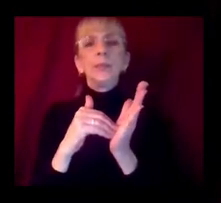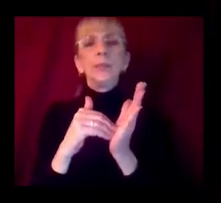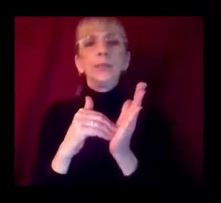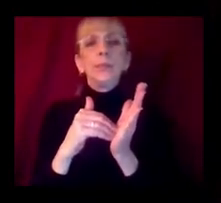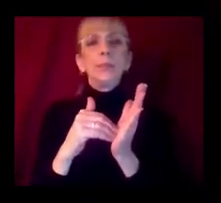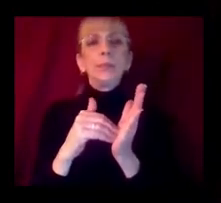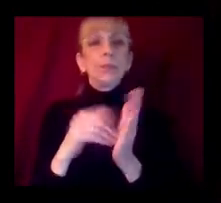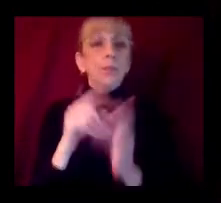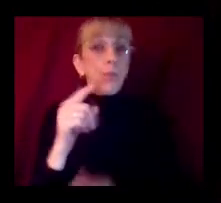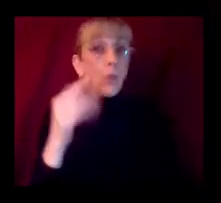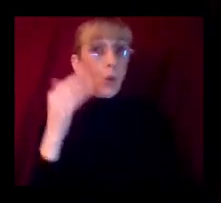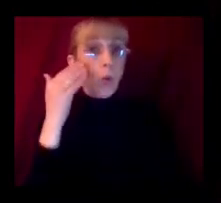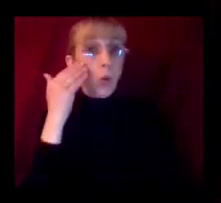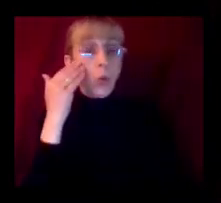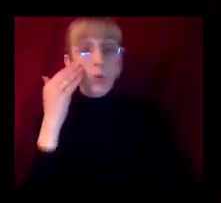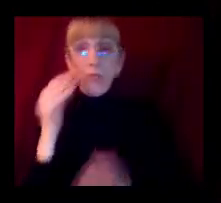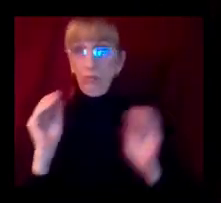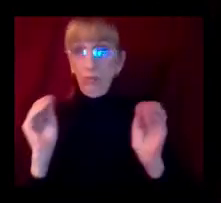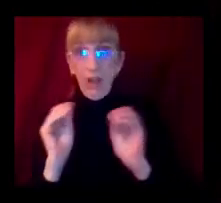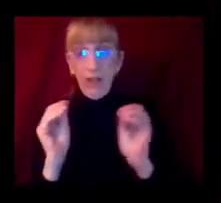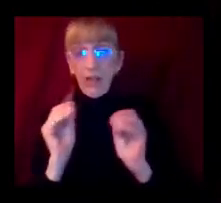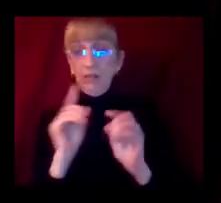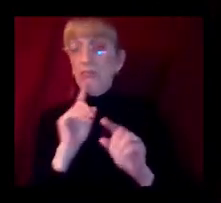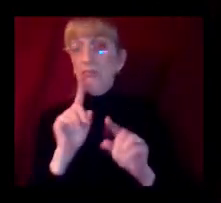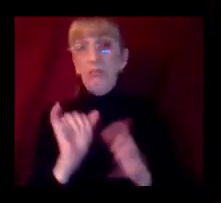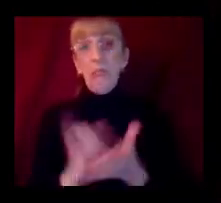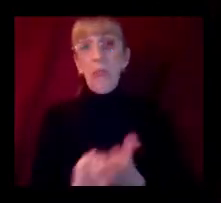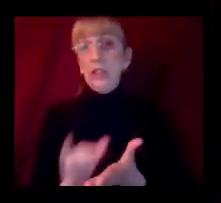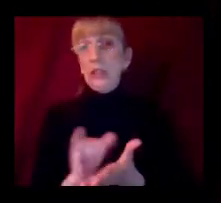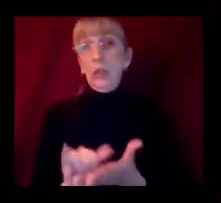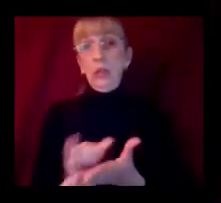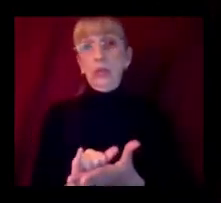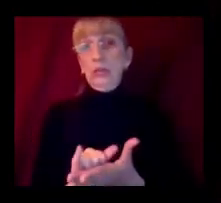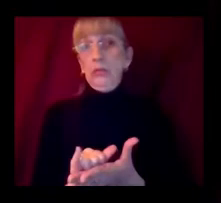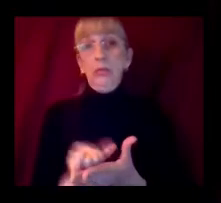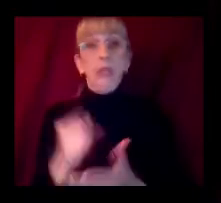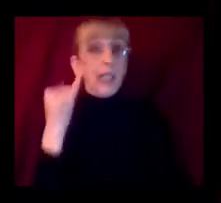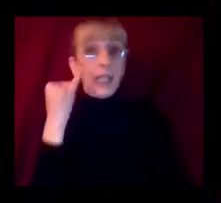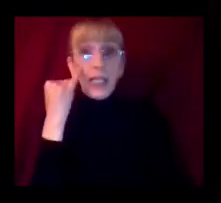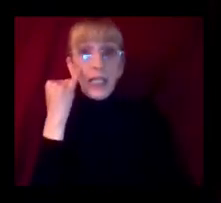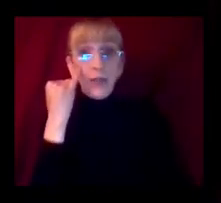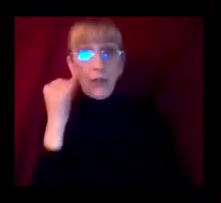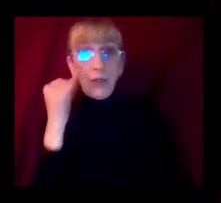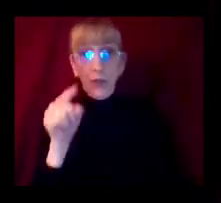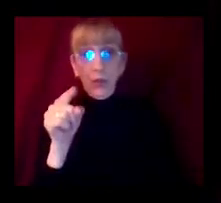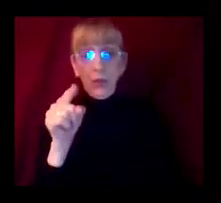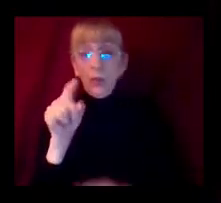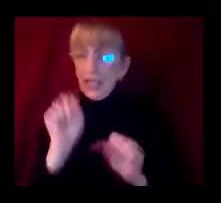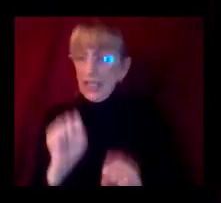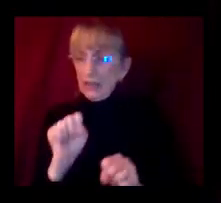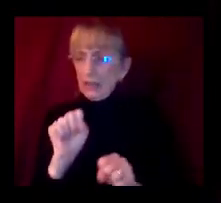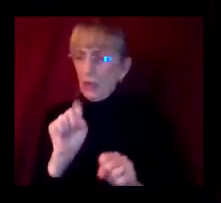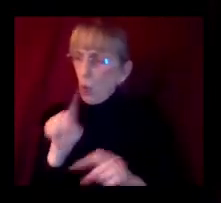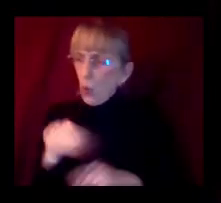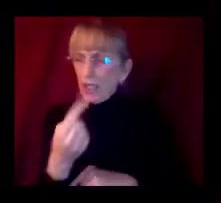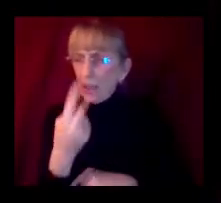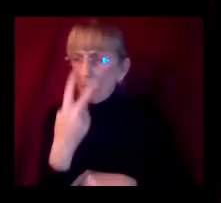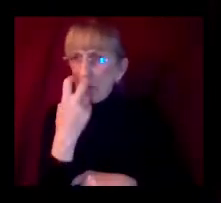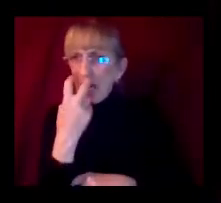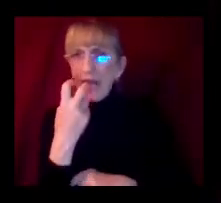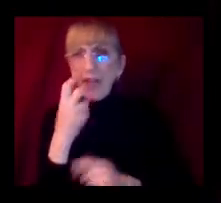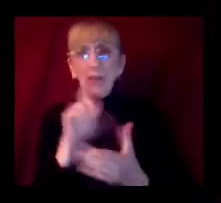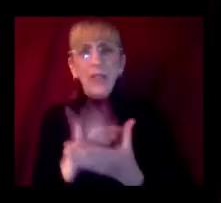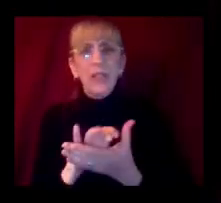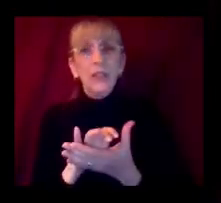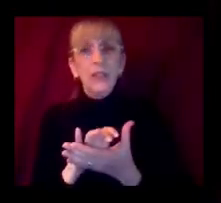You know, nothing is impossible if you can just believe. Don't live your